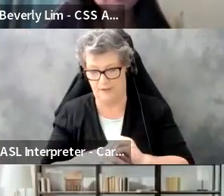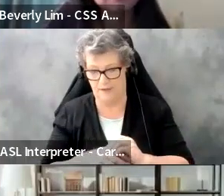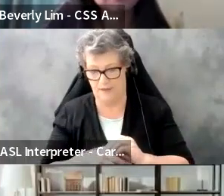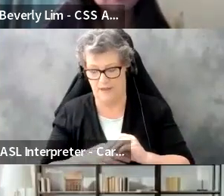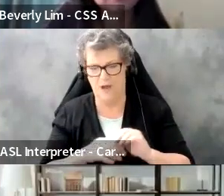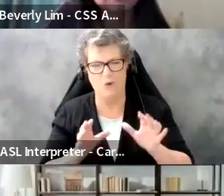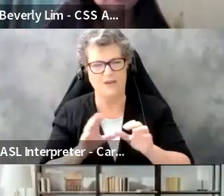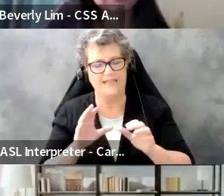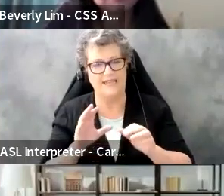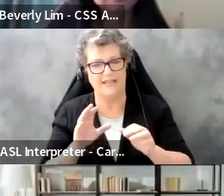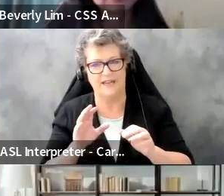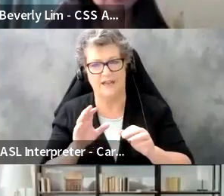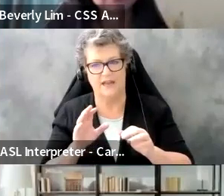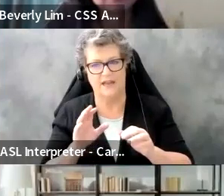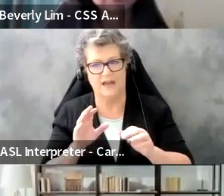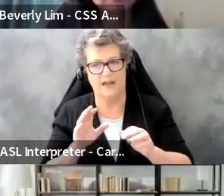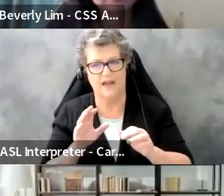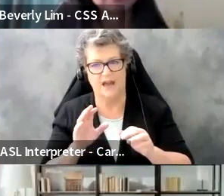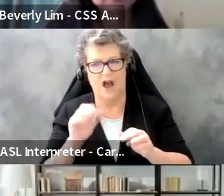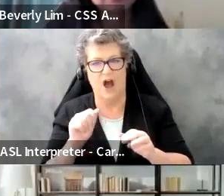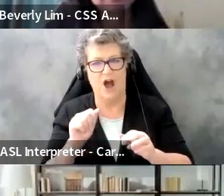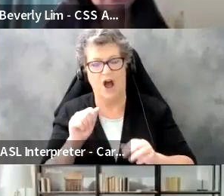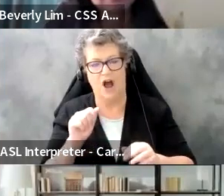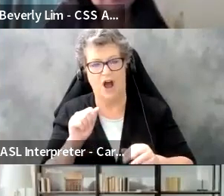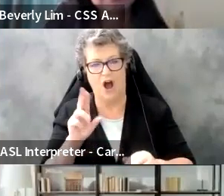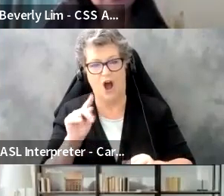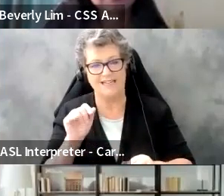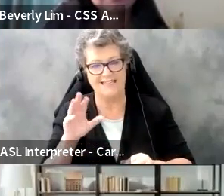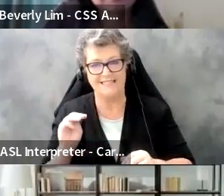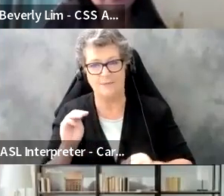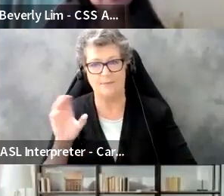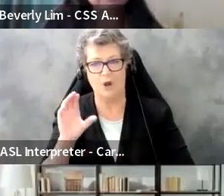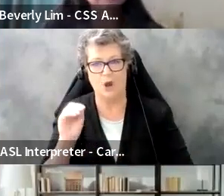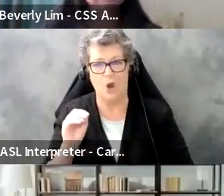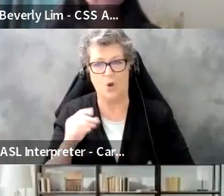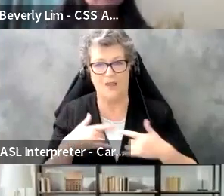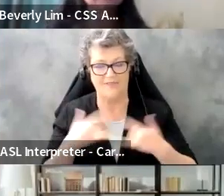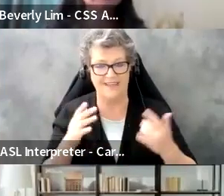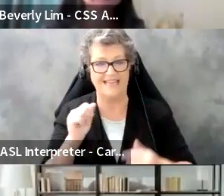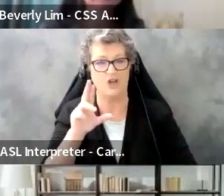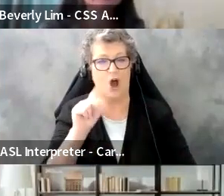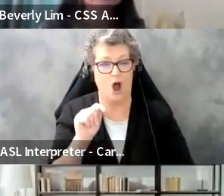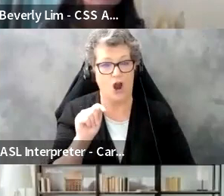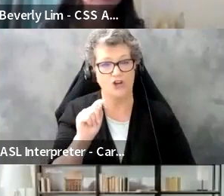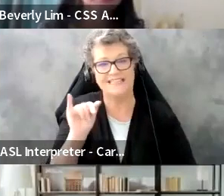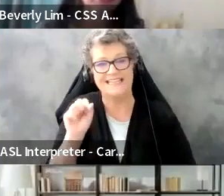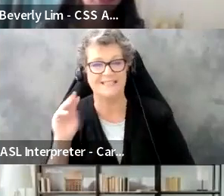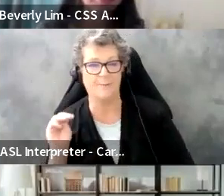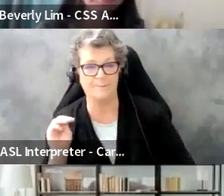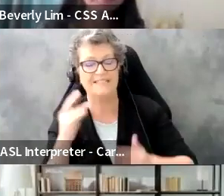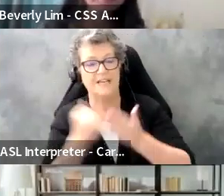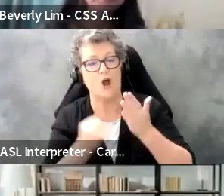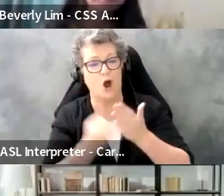we did an artism co-event with artism yesterday, which is an art event for folks. I know that we've